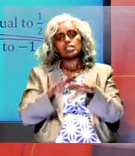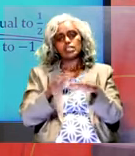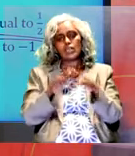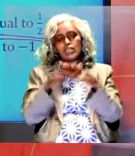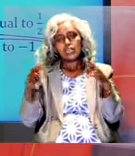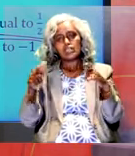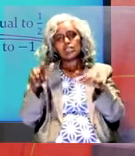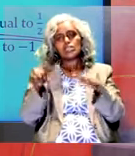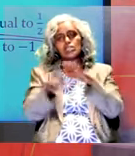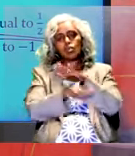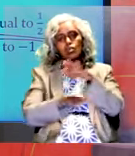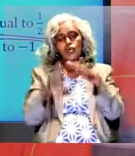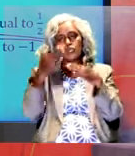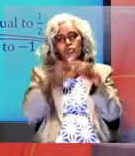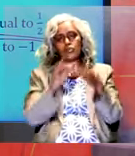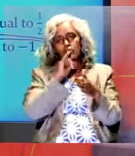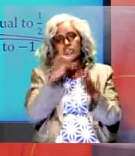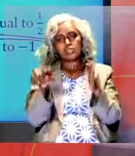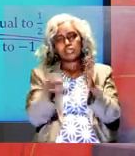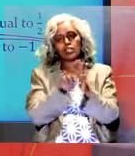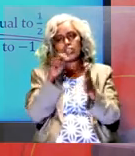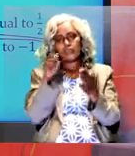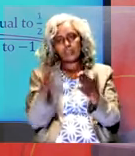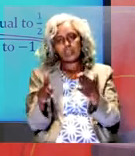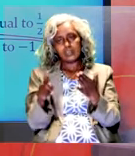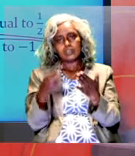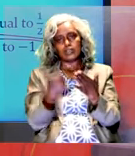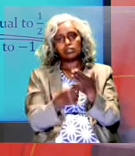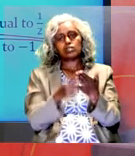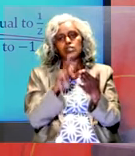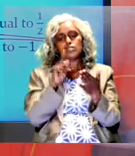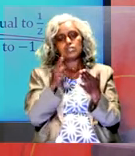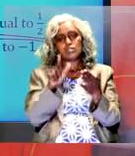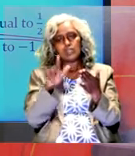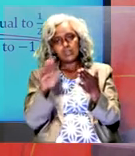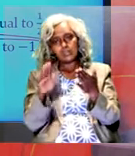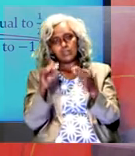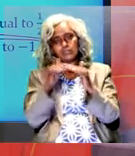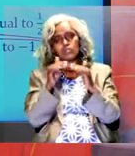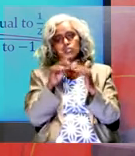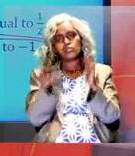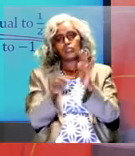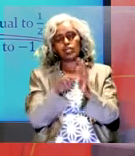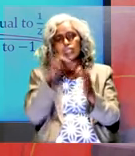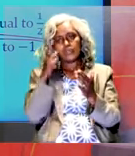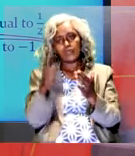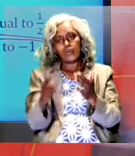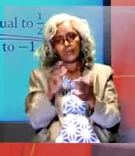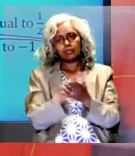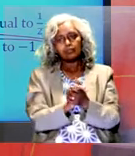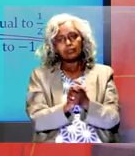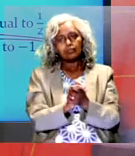lower bound is it is negative 1. Therefore, the GLUB of this sequence is it is negative